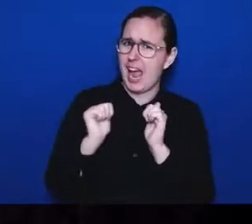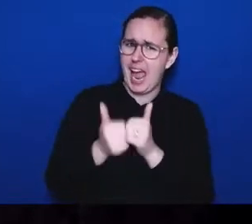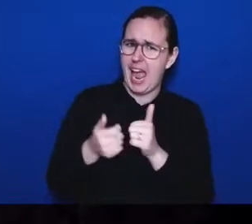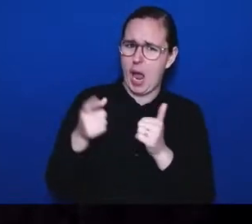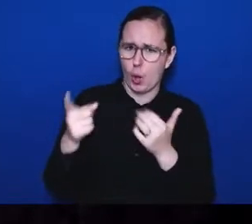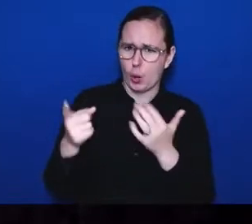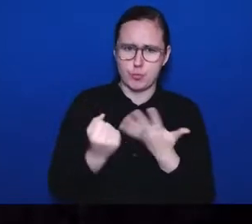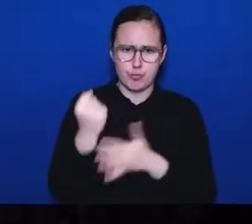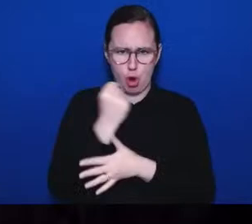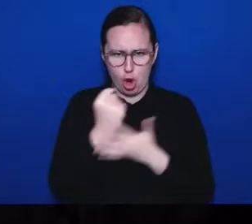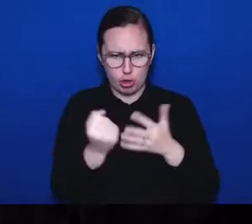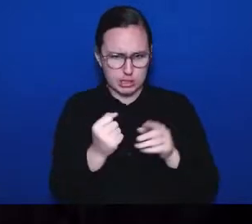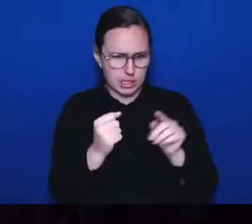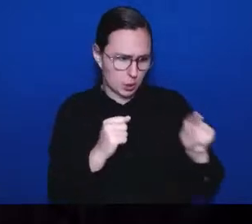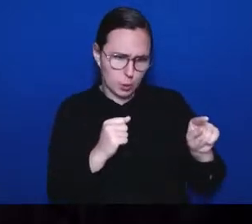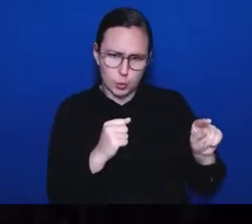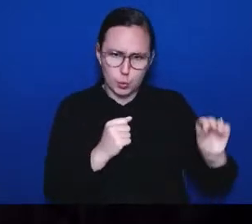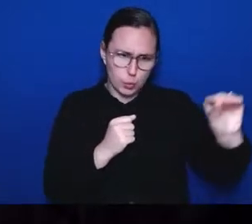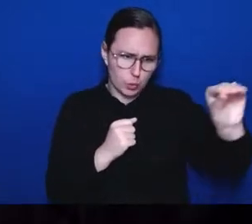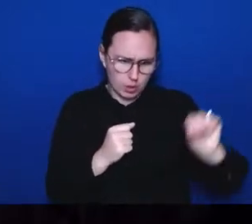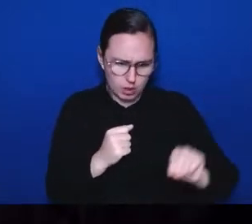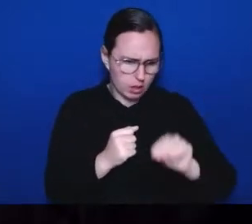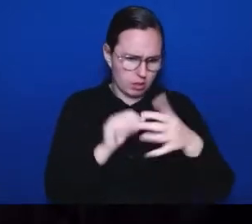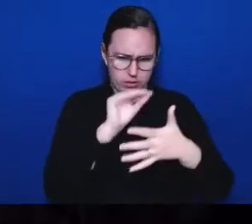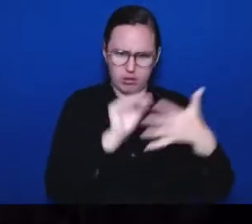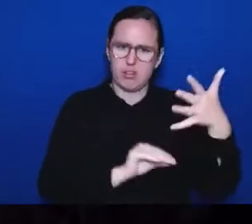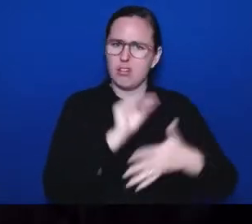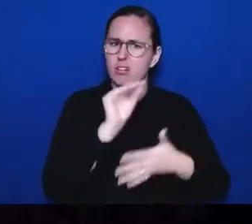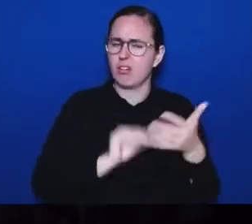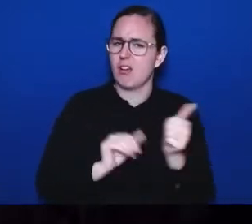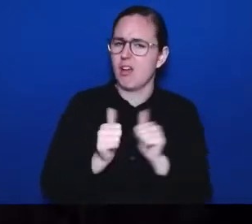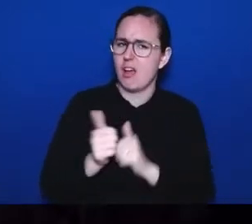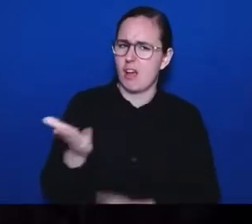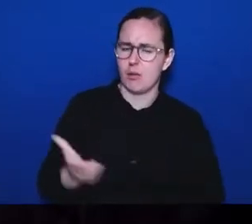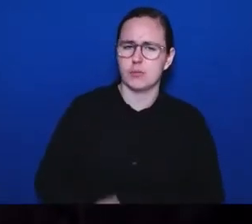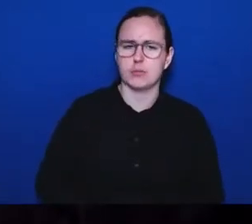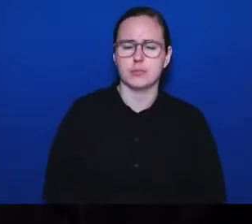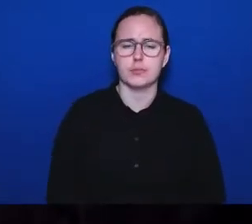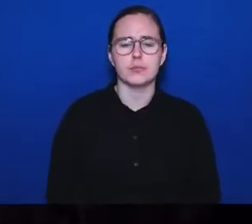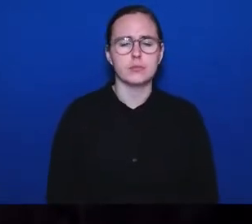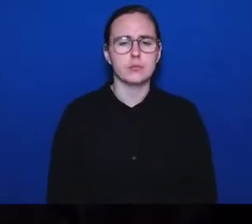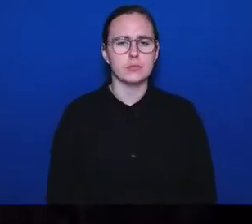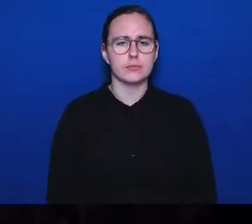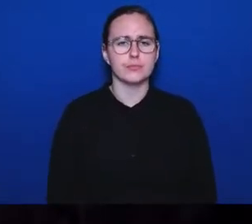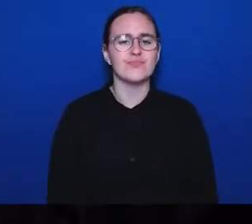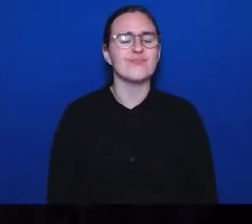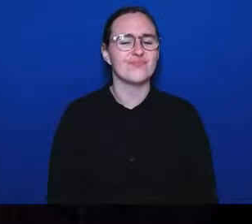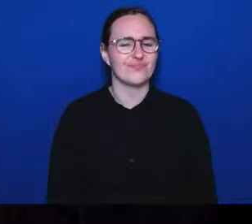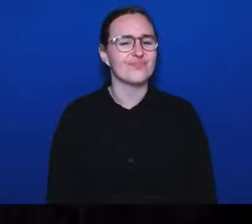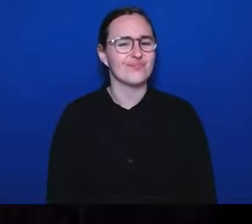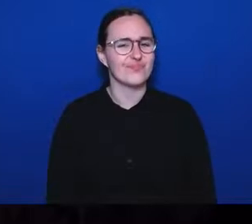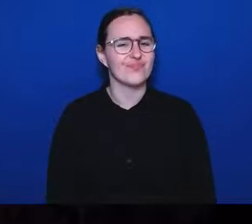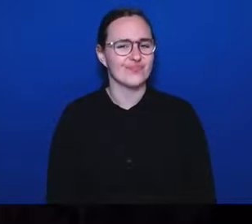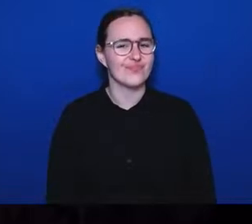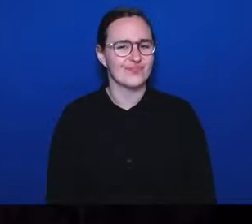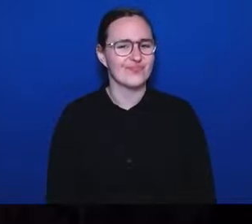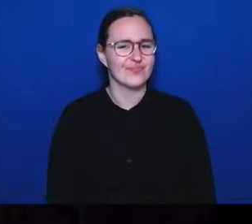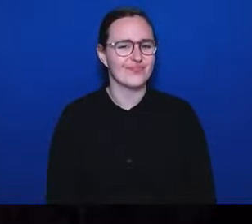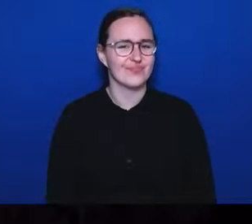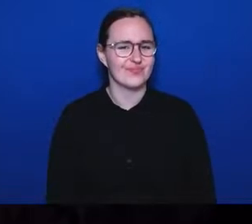doctor? Well, there's two sets, I think, of patients in that. As you know, in 2003, there were